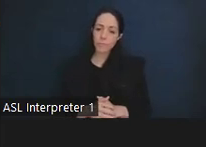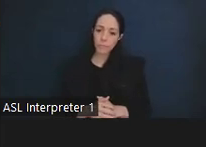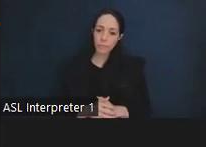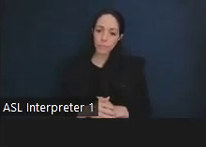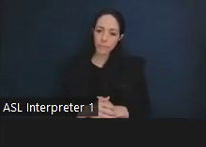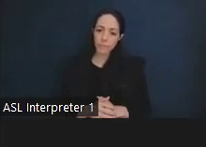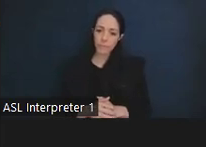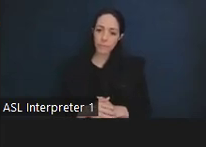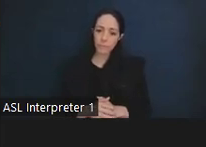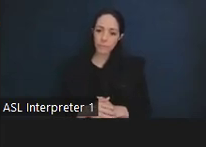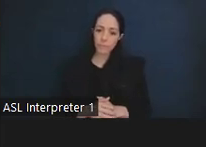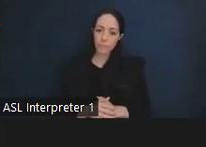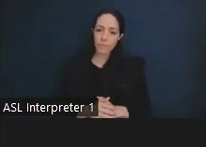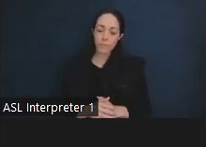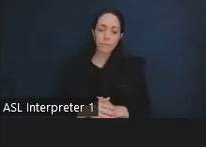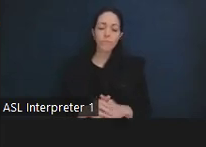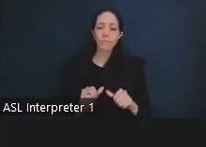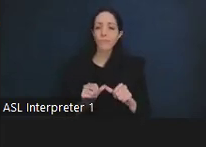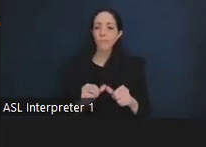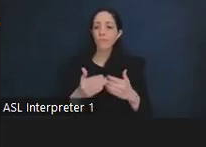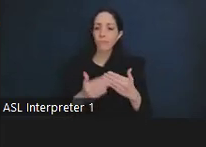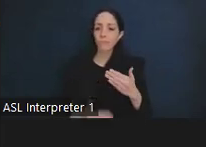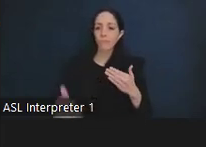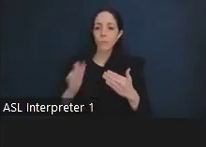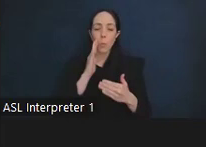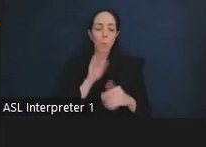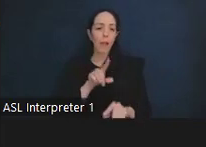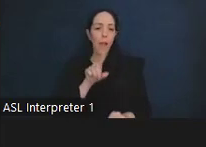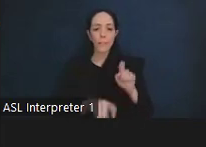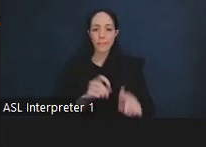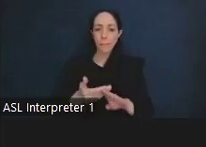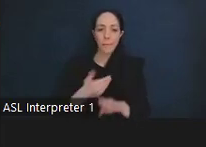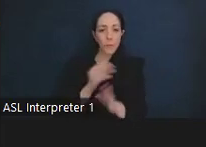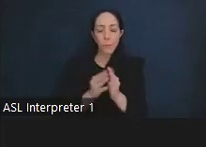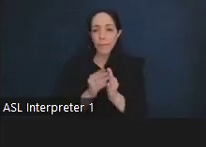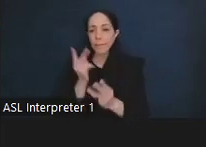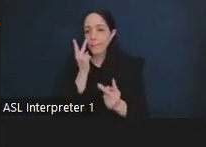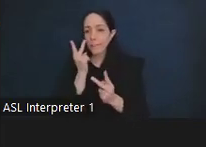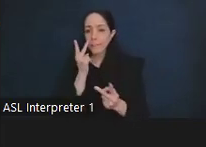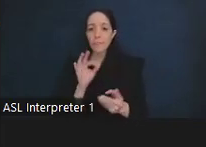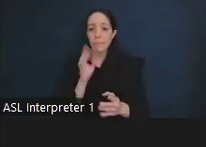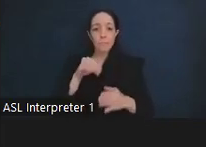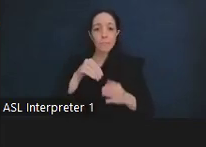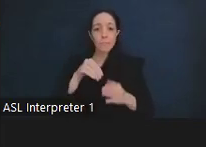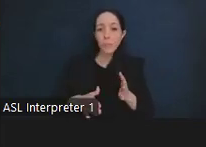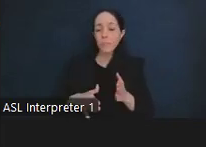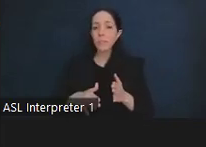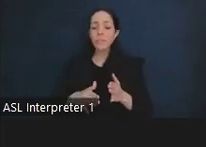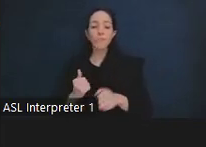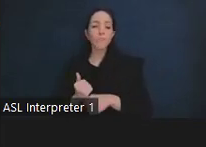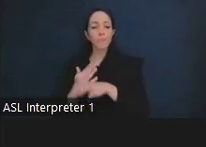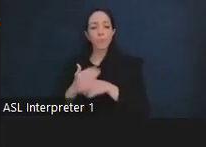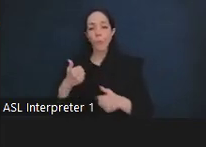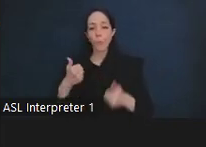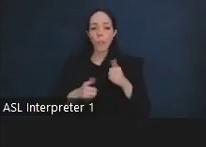that's something that we'll be doing going forward. Love to hear from folks about whether you can be there in